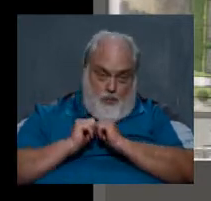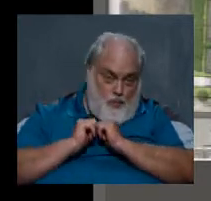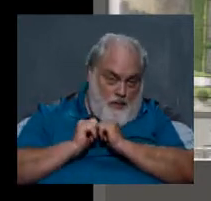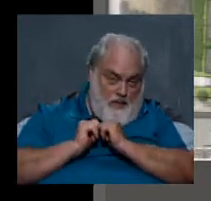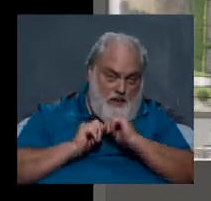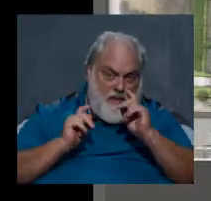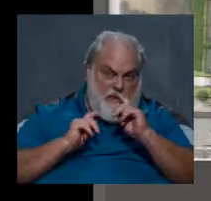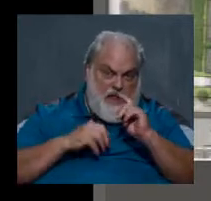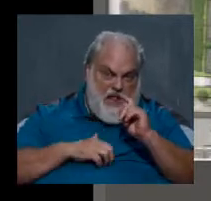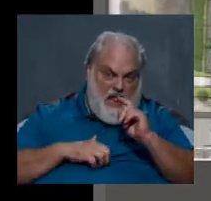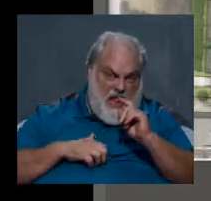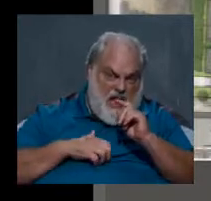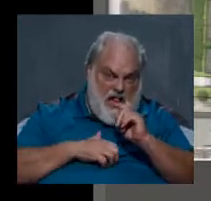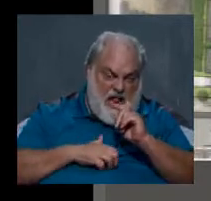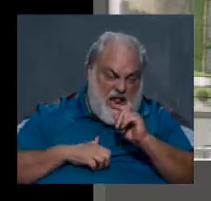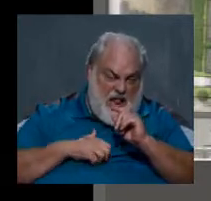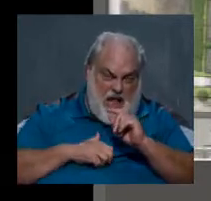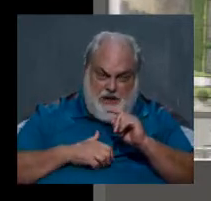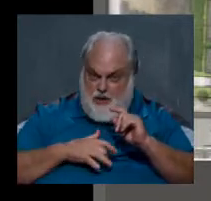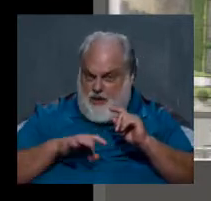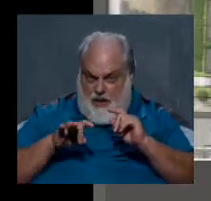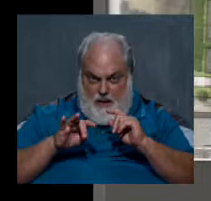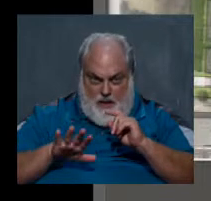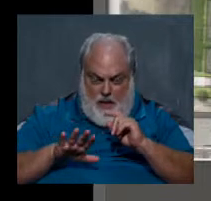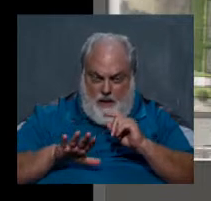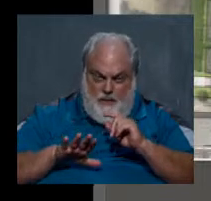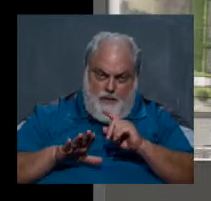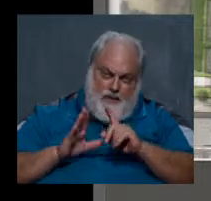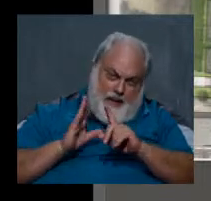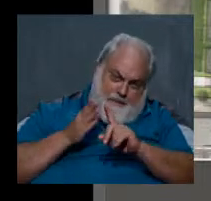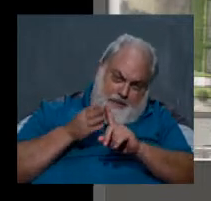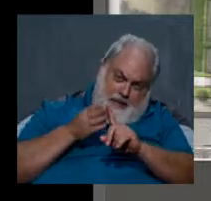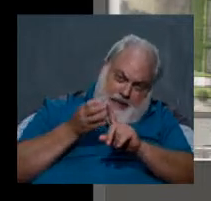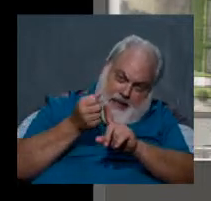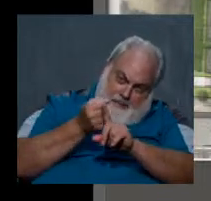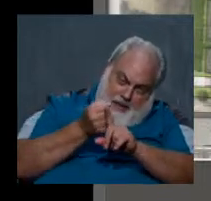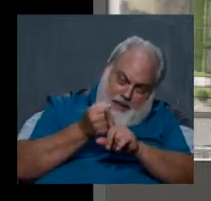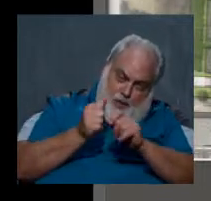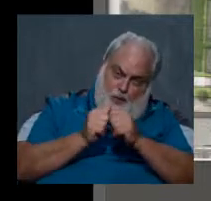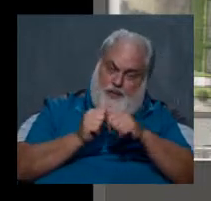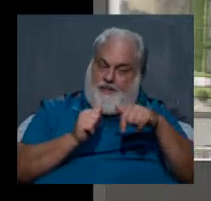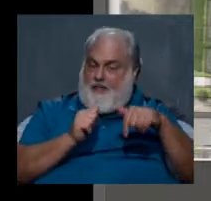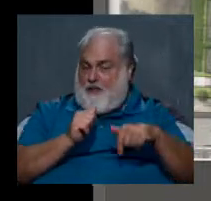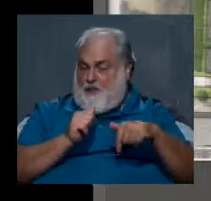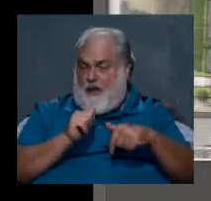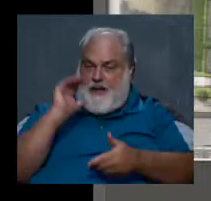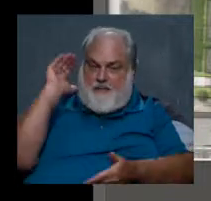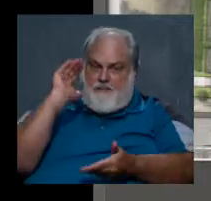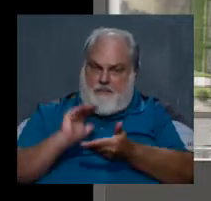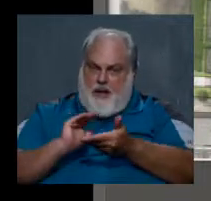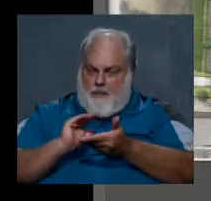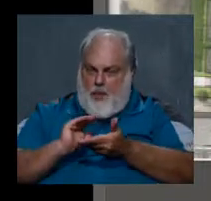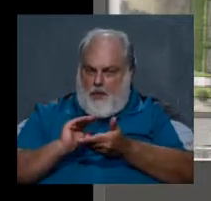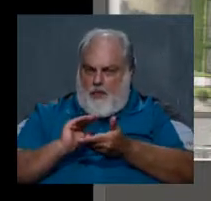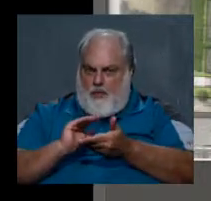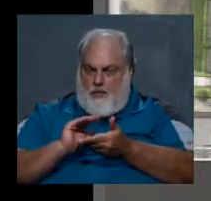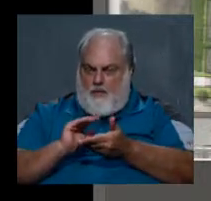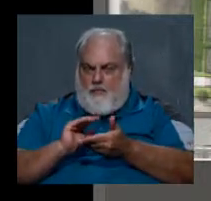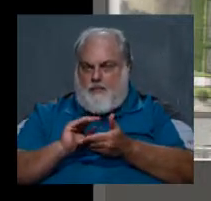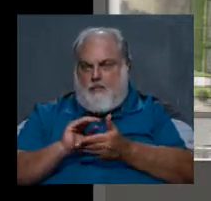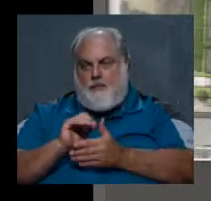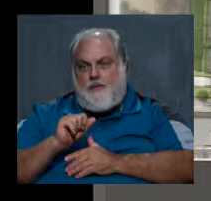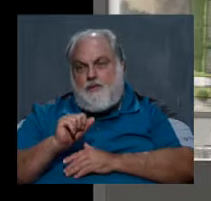people don't like them. Our neighbors don't like them. So the immediate impact to this compared to some of the other ones is minimal, is what I would